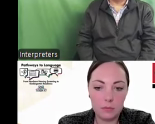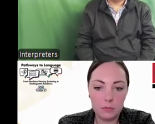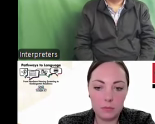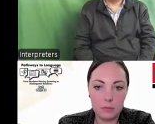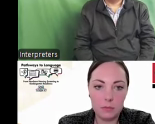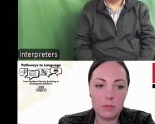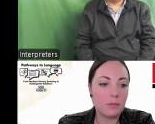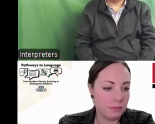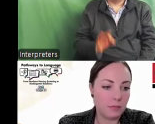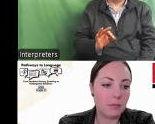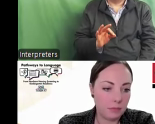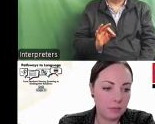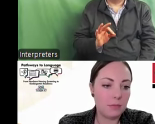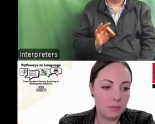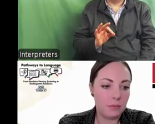How's that?